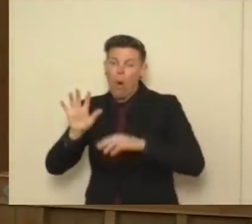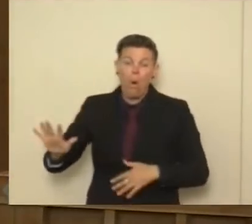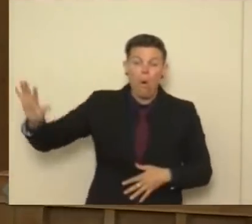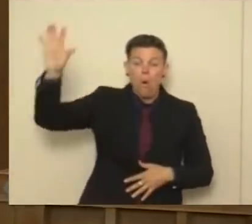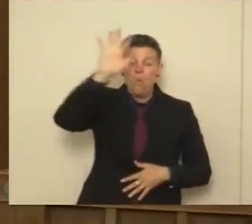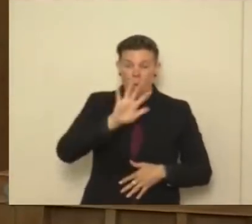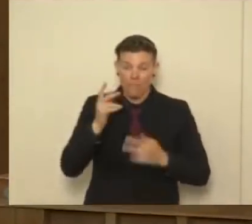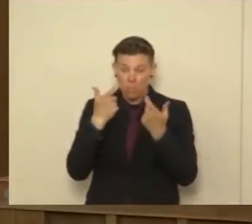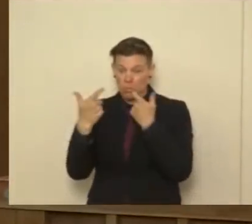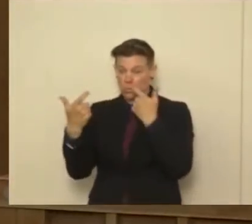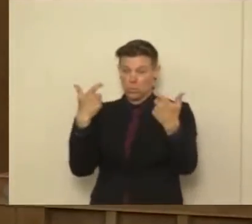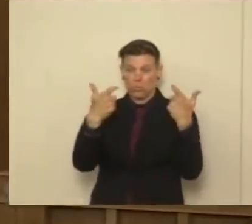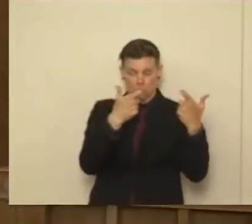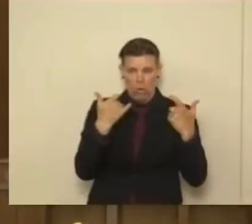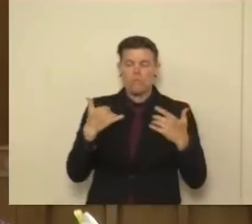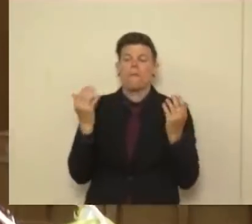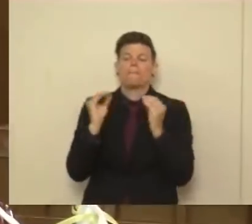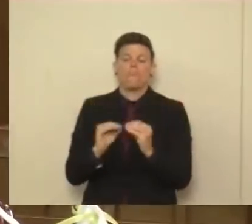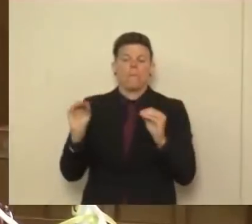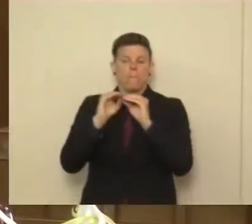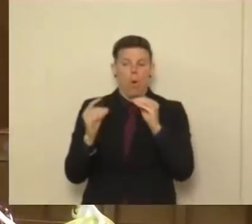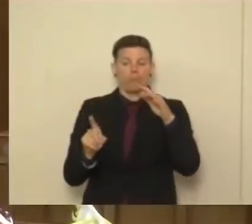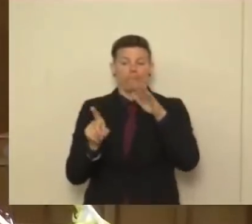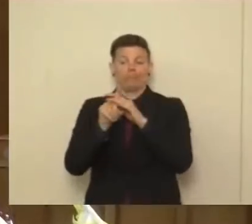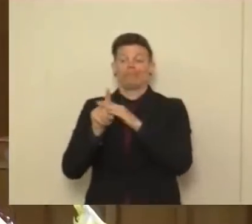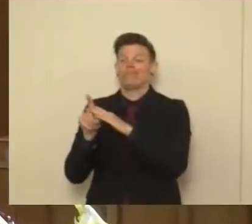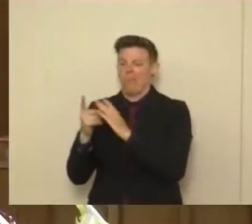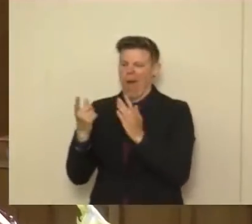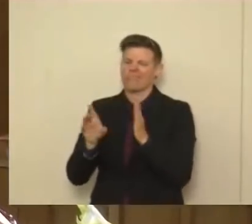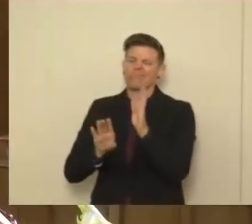rapid new rise in cases.